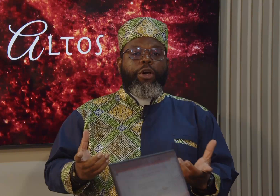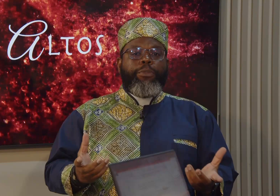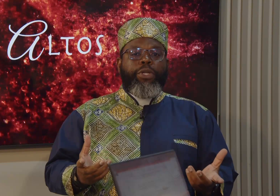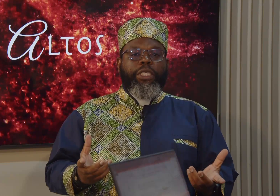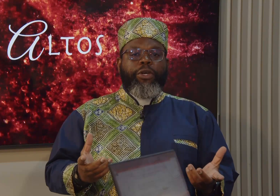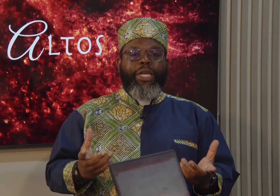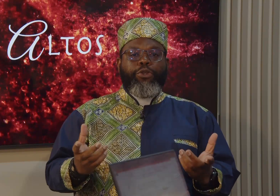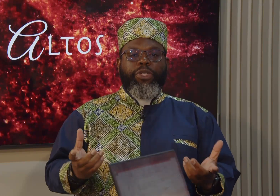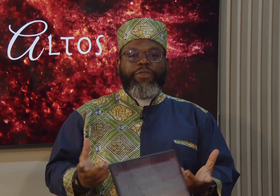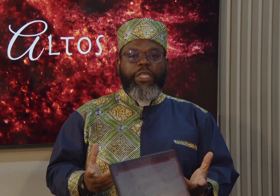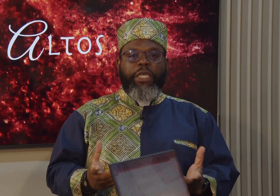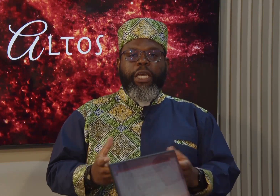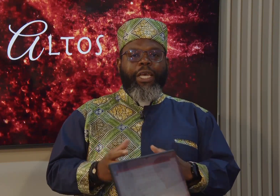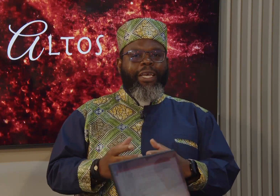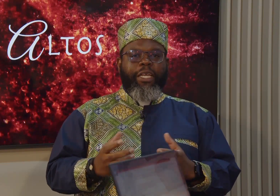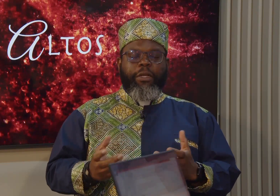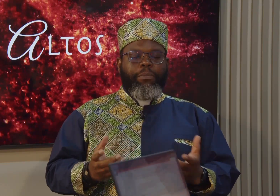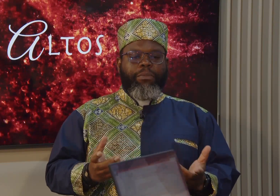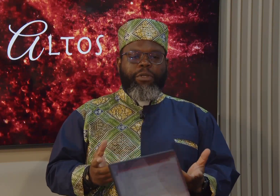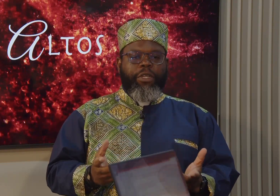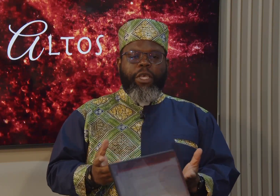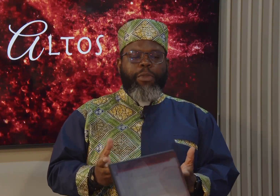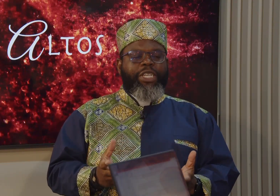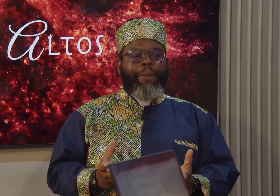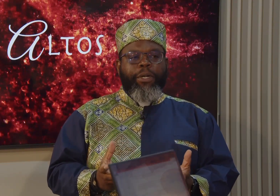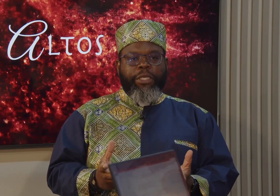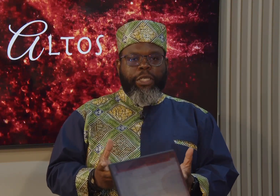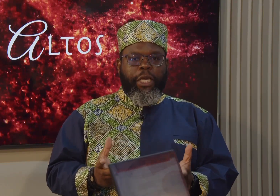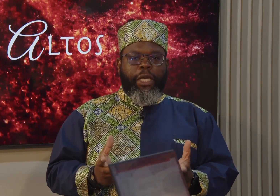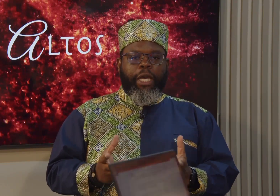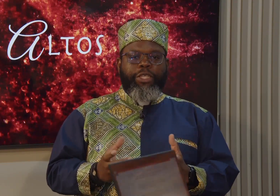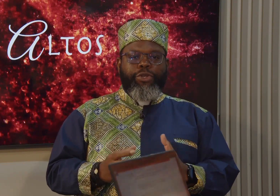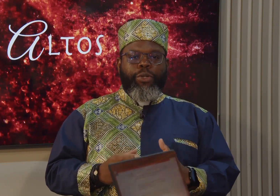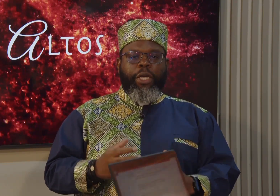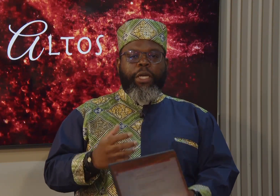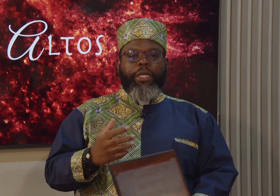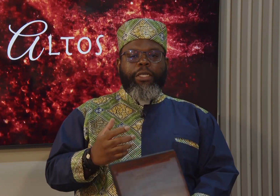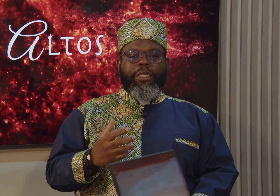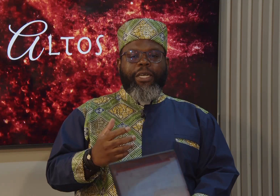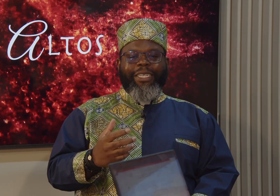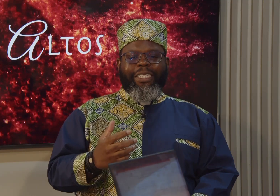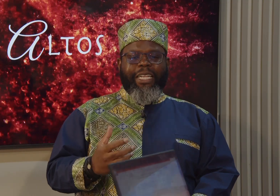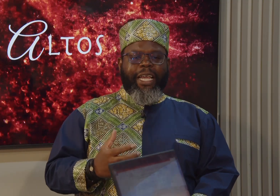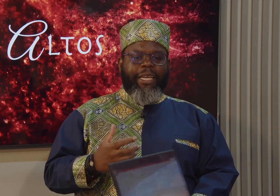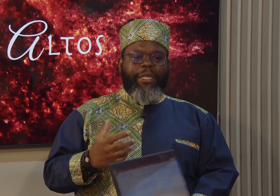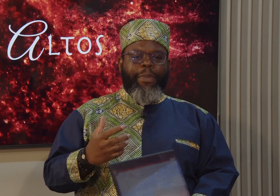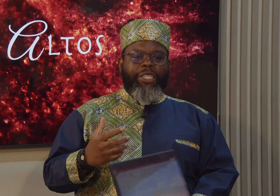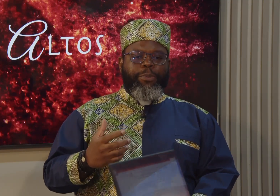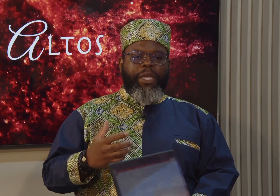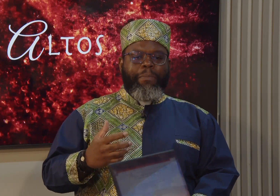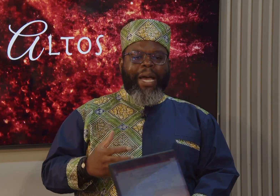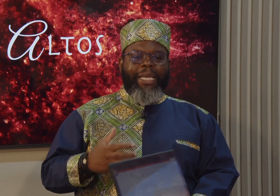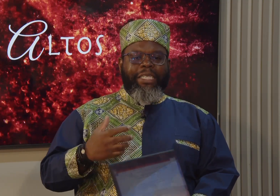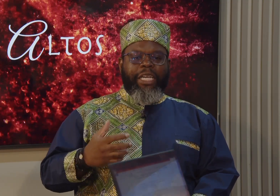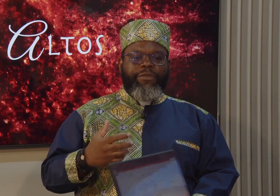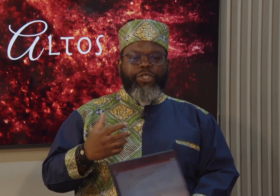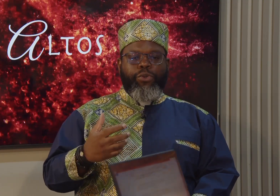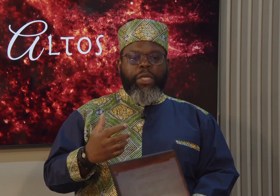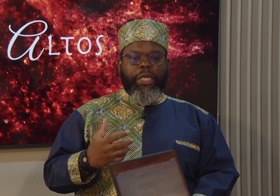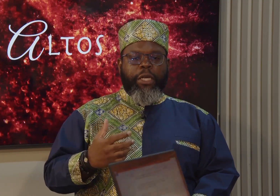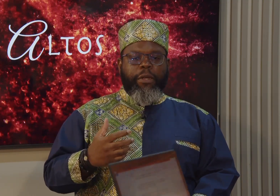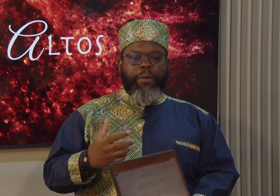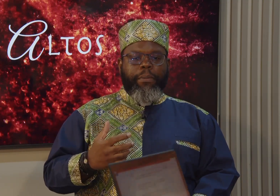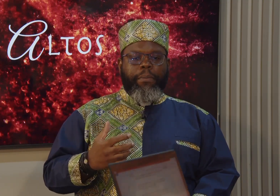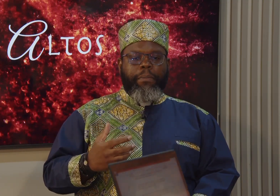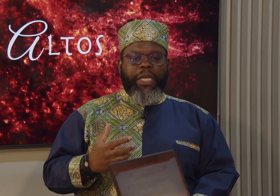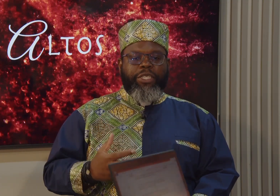or community or inclusivity, nothing much happens. And so to understand that I could emancipate myself